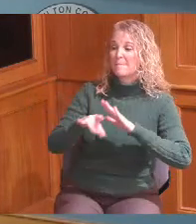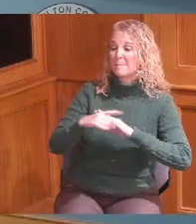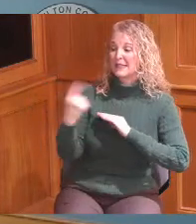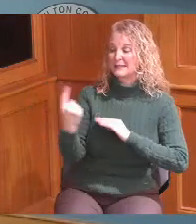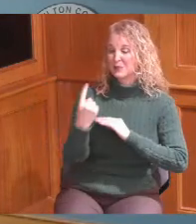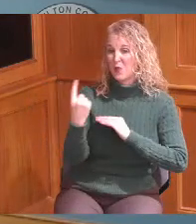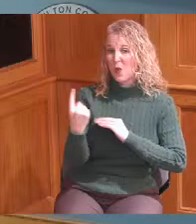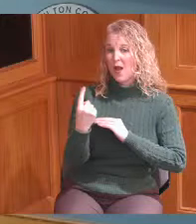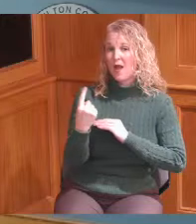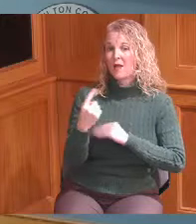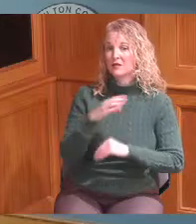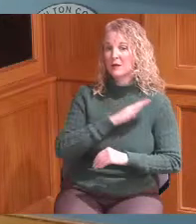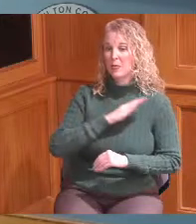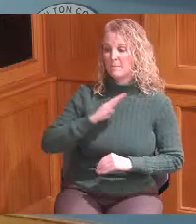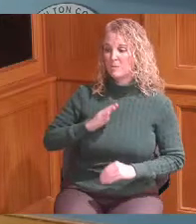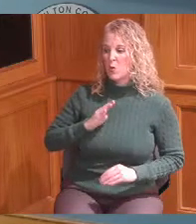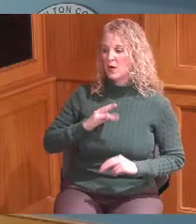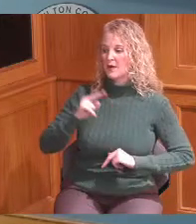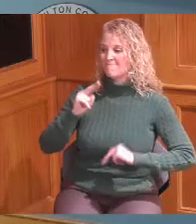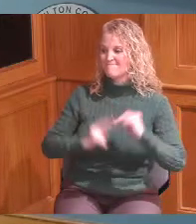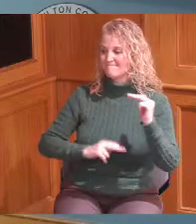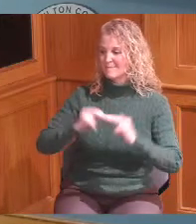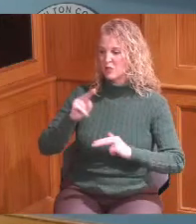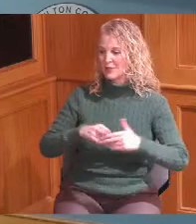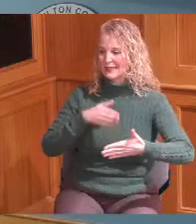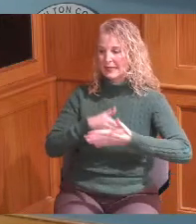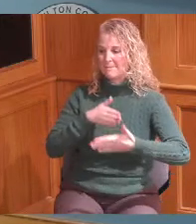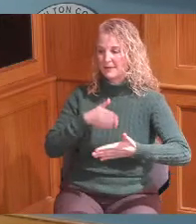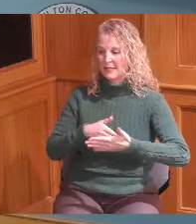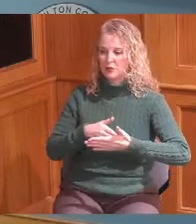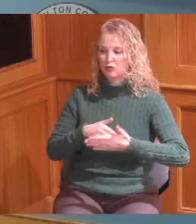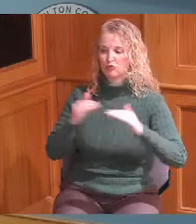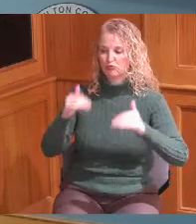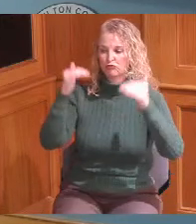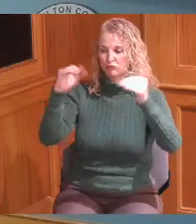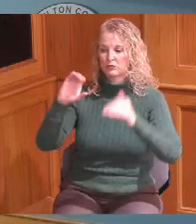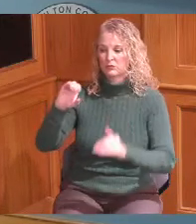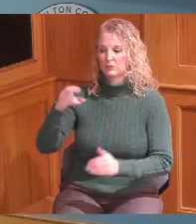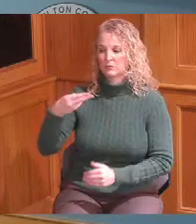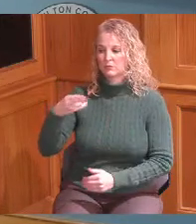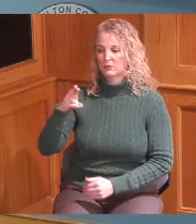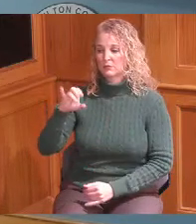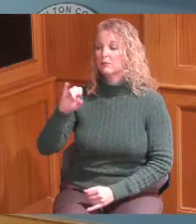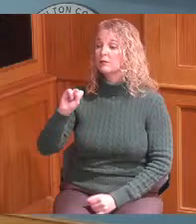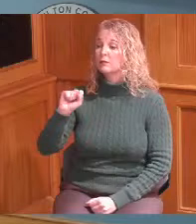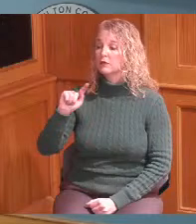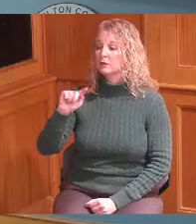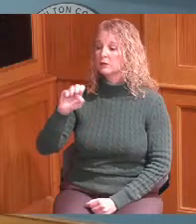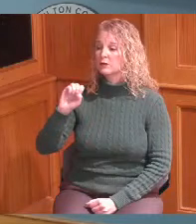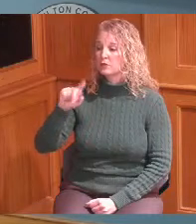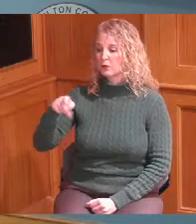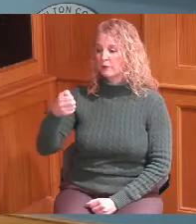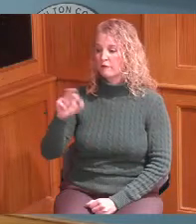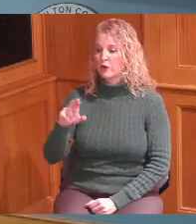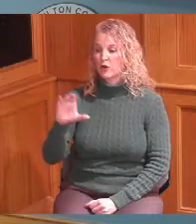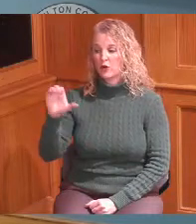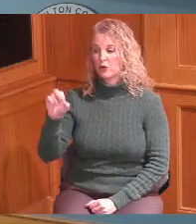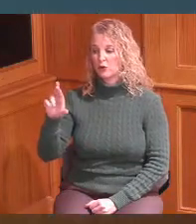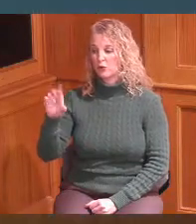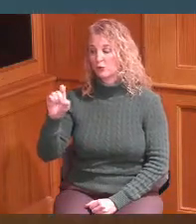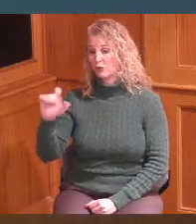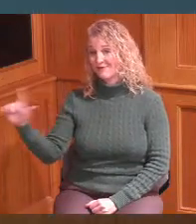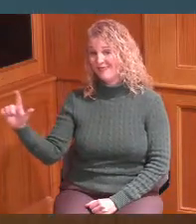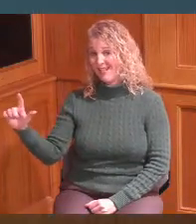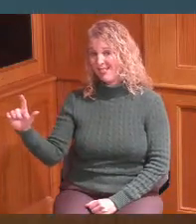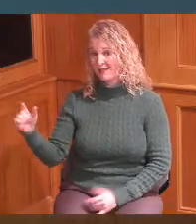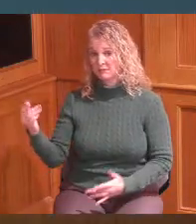Board of Building Appeals. Christopher Cordell is the individual being appointed. Is there any comment